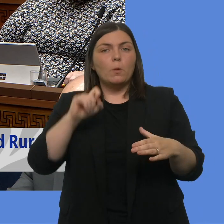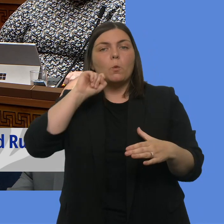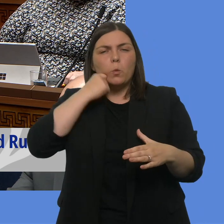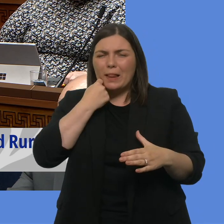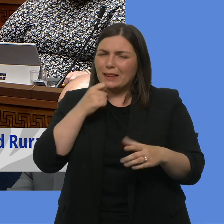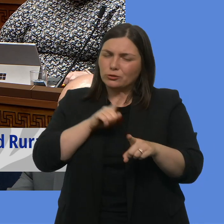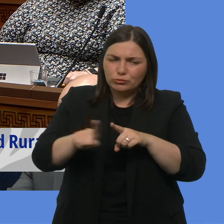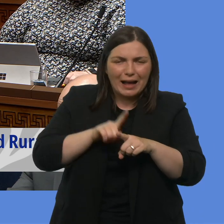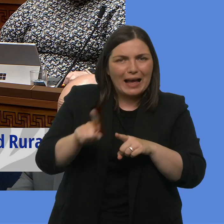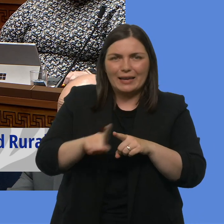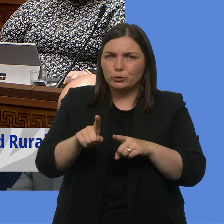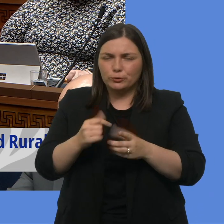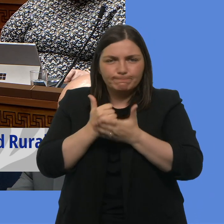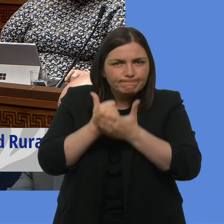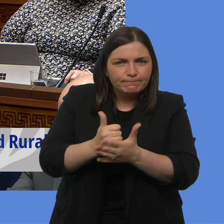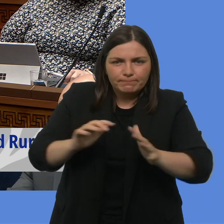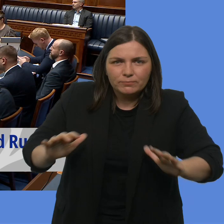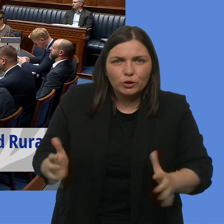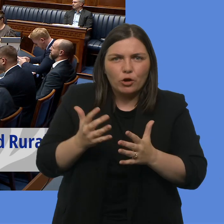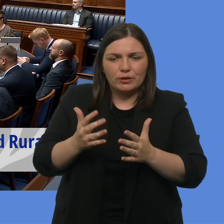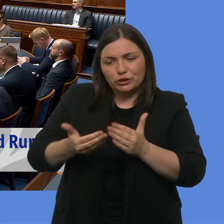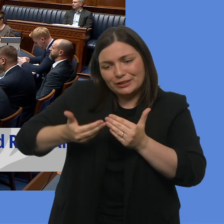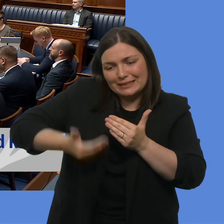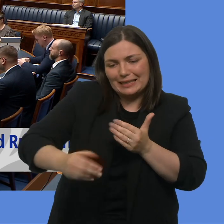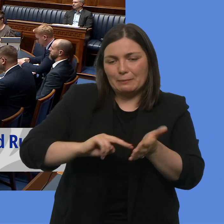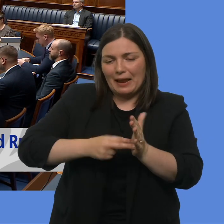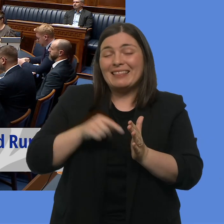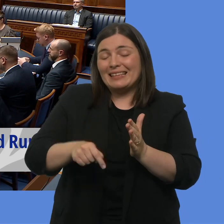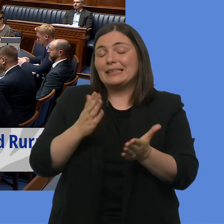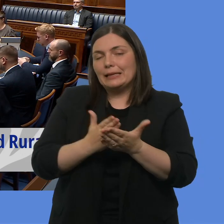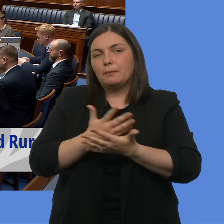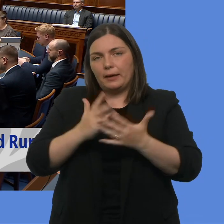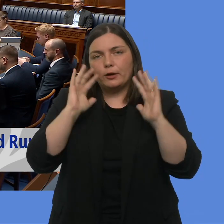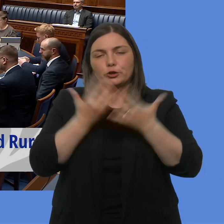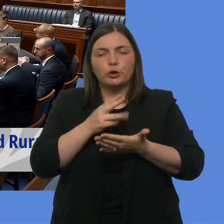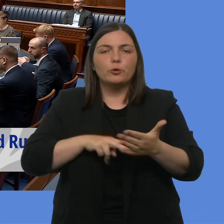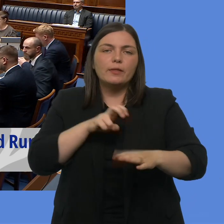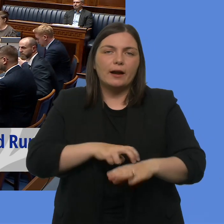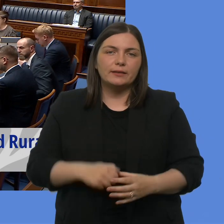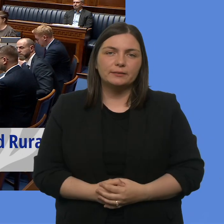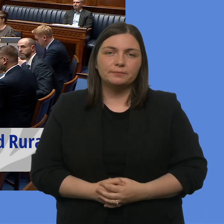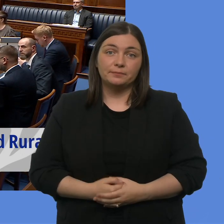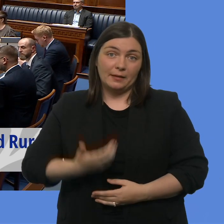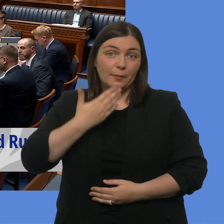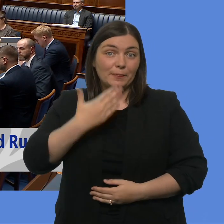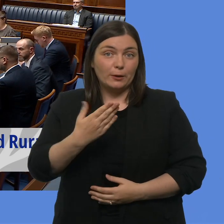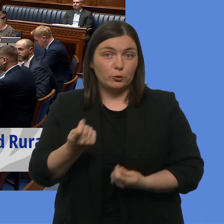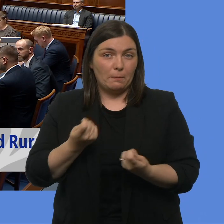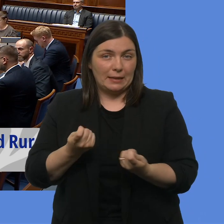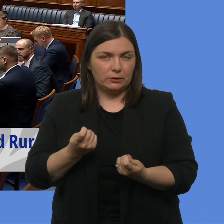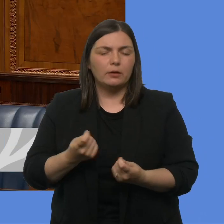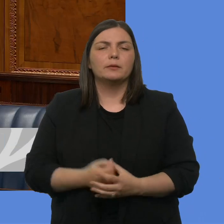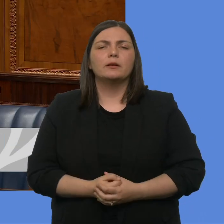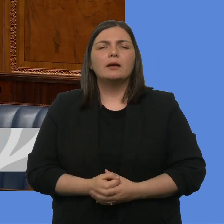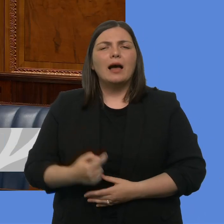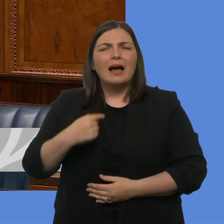but this is causing real concern in Northern Ireland. Mr. McGlone. Thank you for that, Minister. What I was thinking more specifically was in